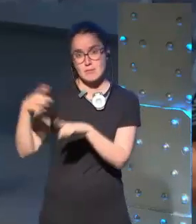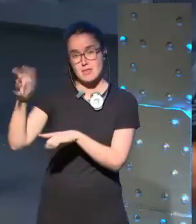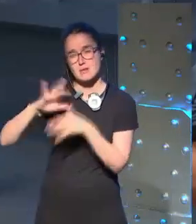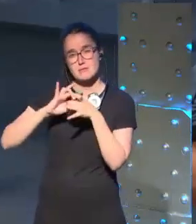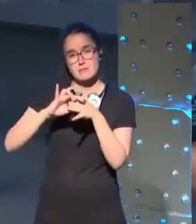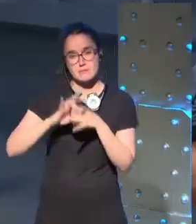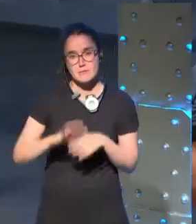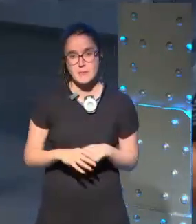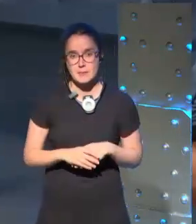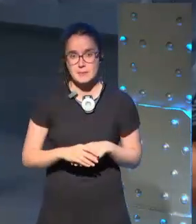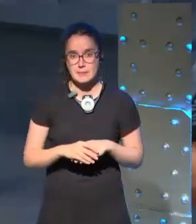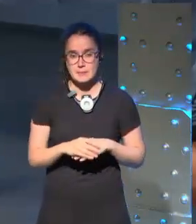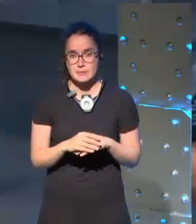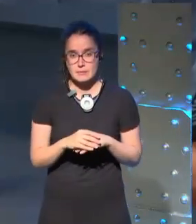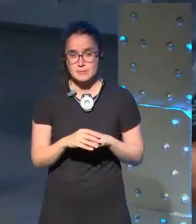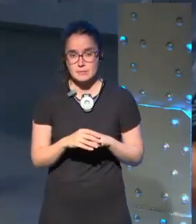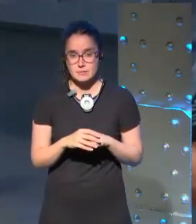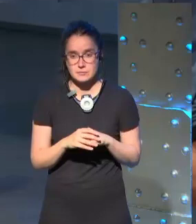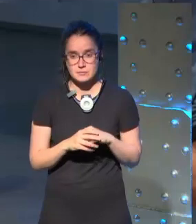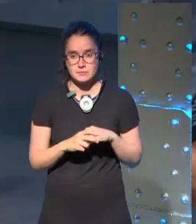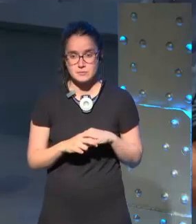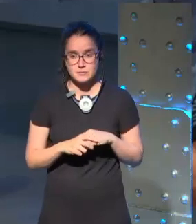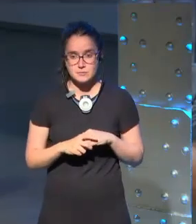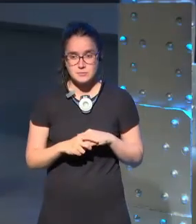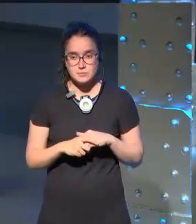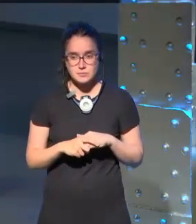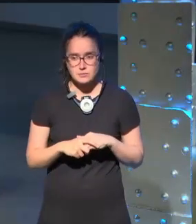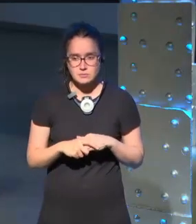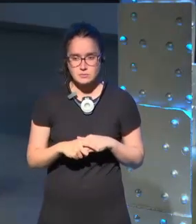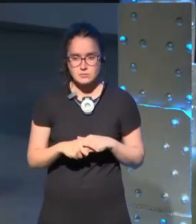opinion in terms of relationship between movies and novels.